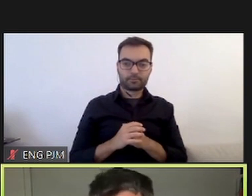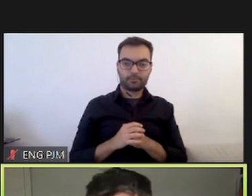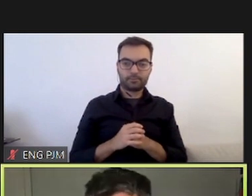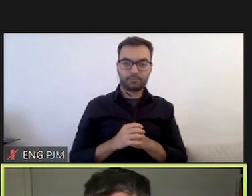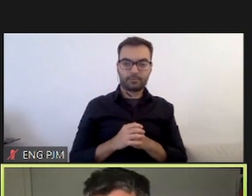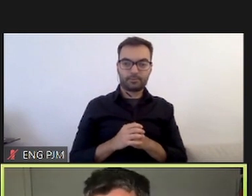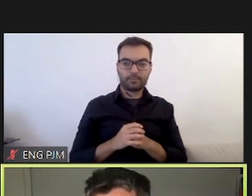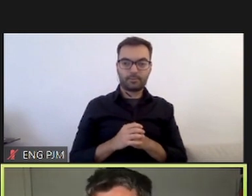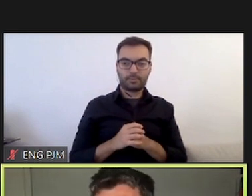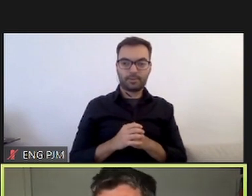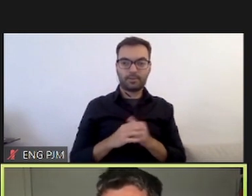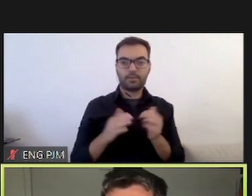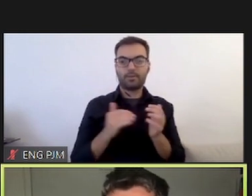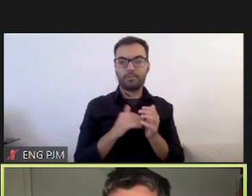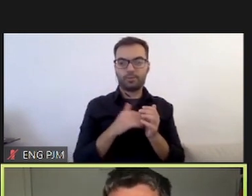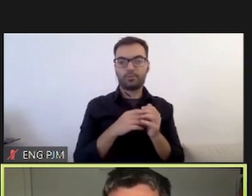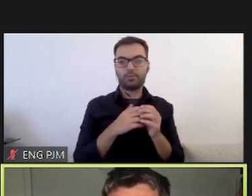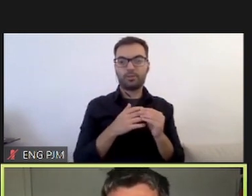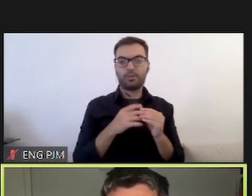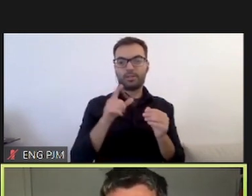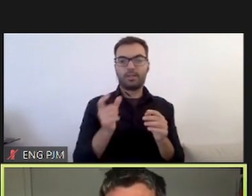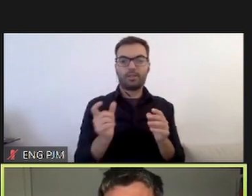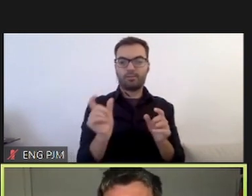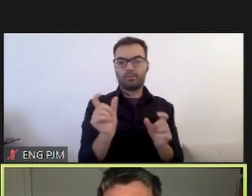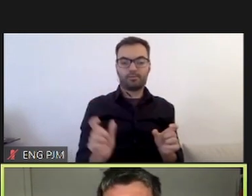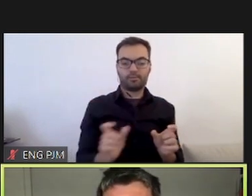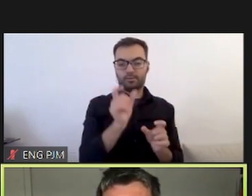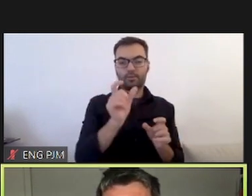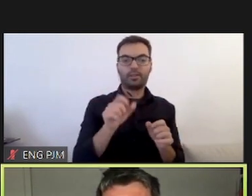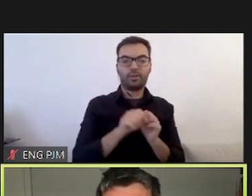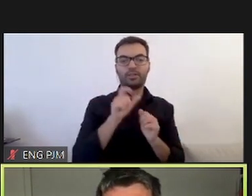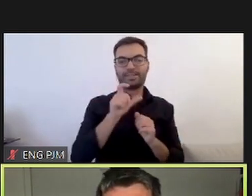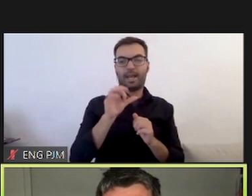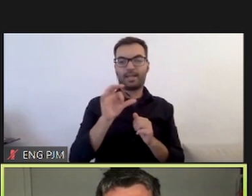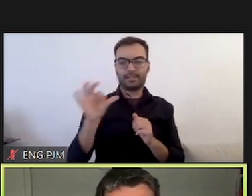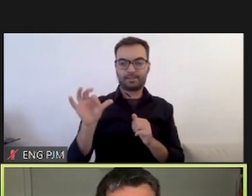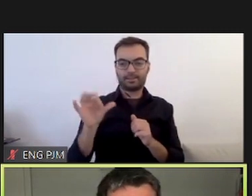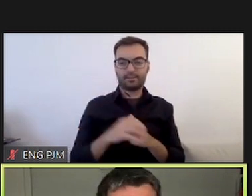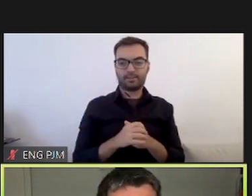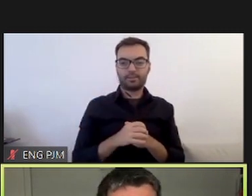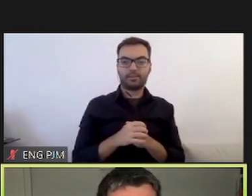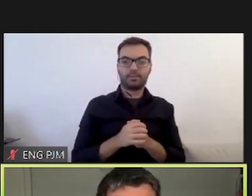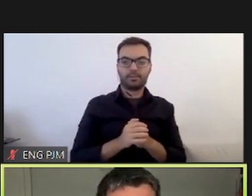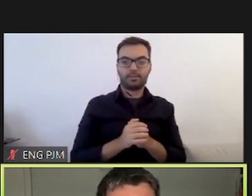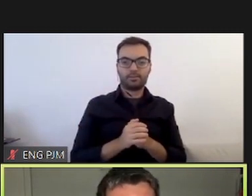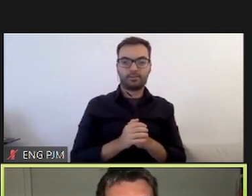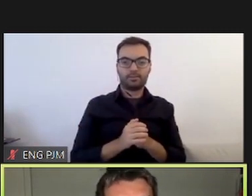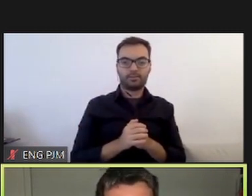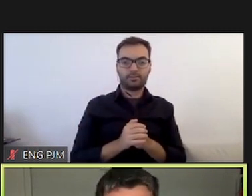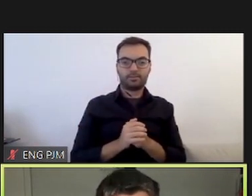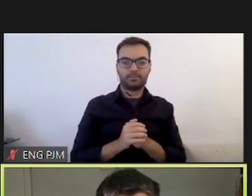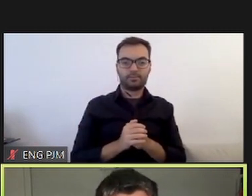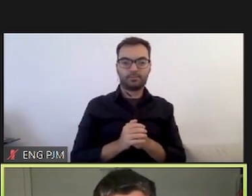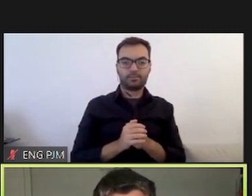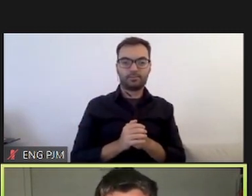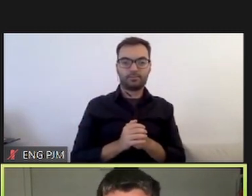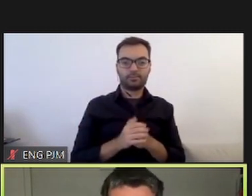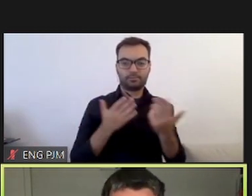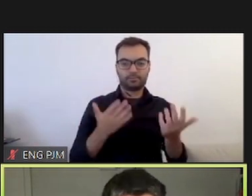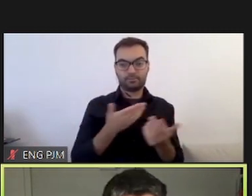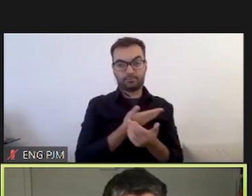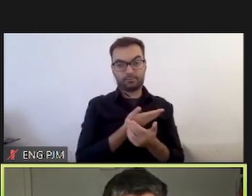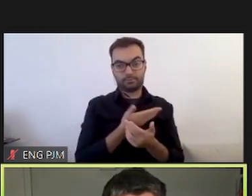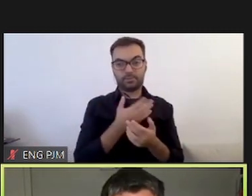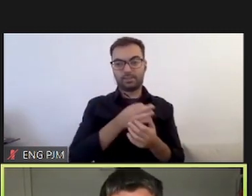Of course, I need to add this class to the CSS. There is no this information now, and now it's